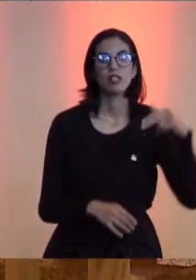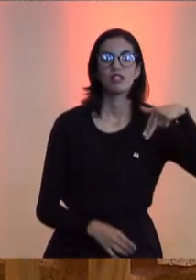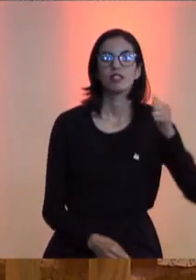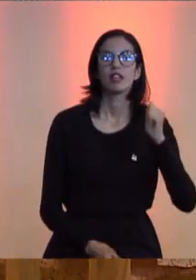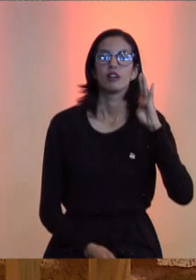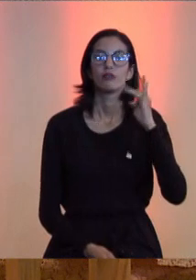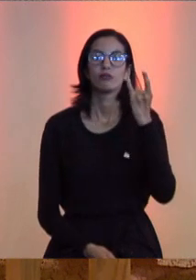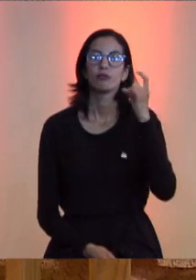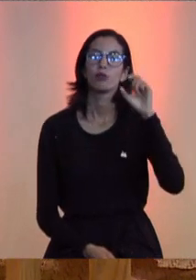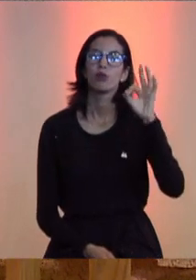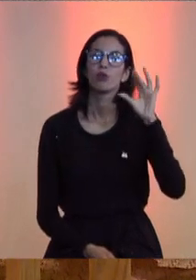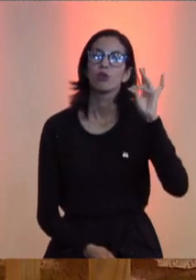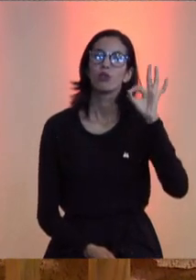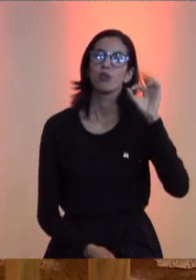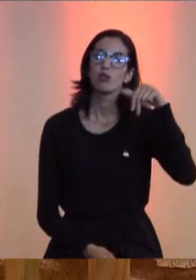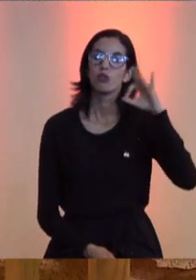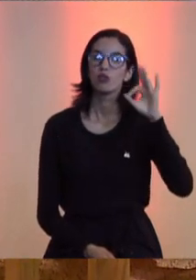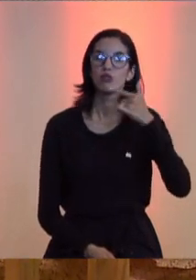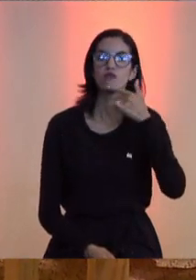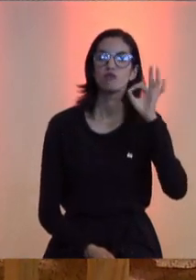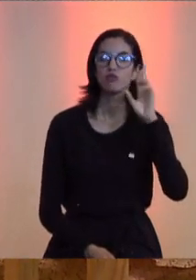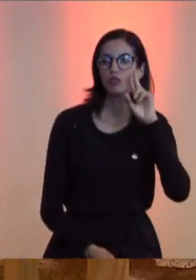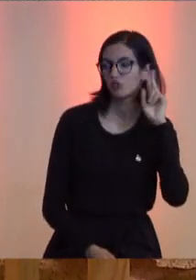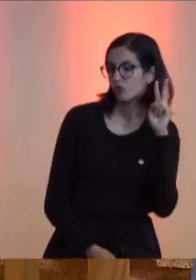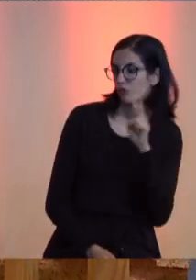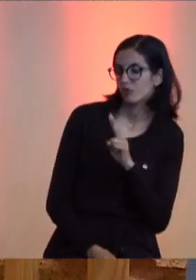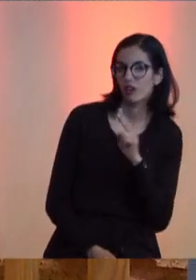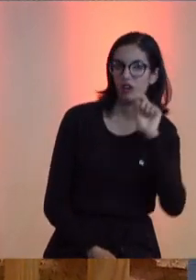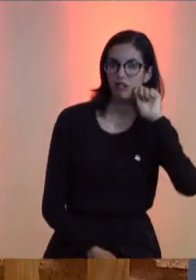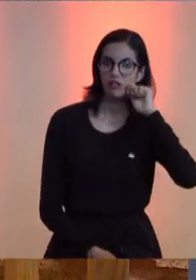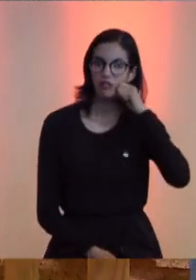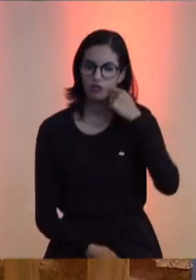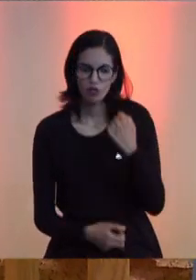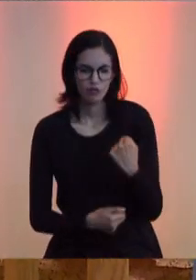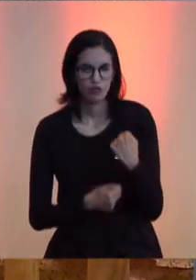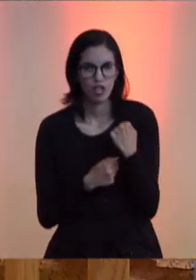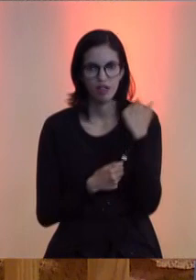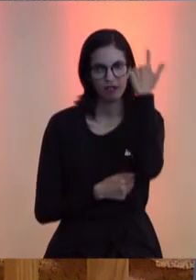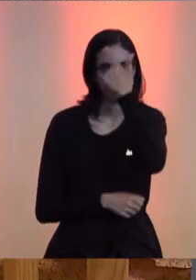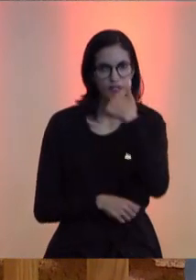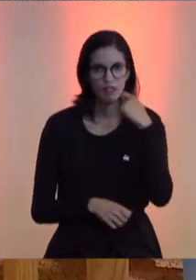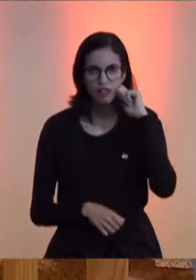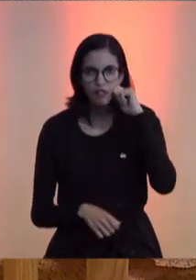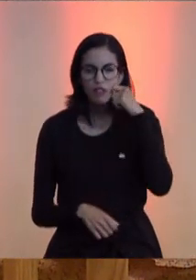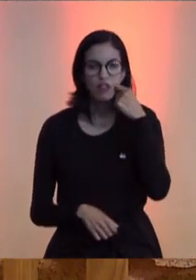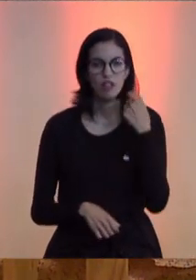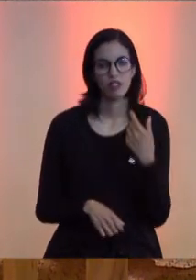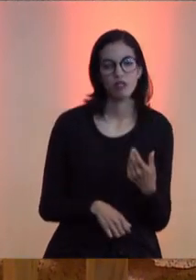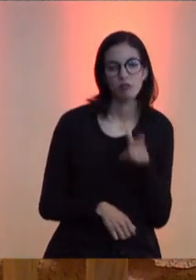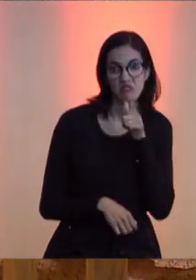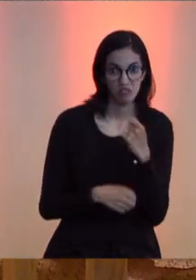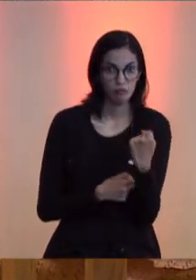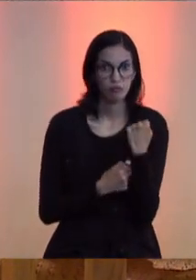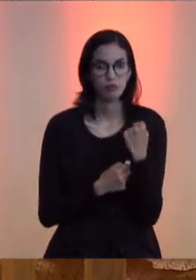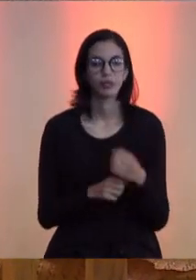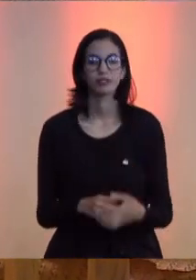looked nice. Se los veía bonitos. Strong men. Hombres vigorosos. They came to the palace. Entraron al palacio. So